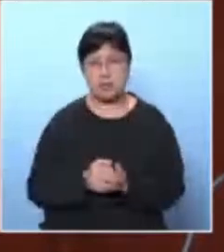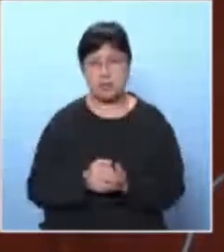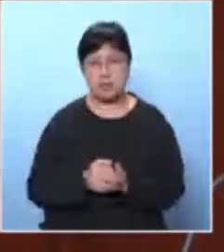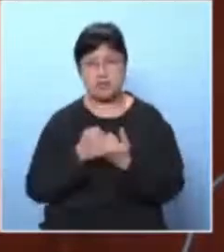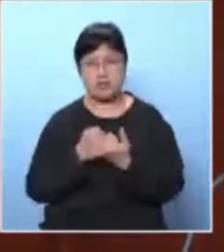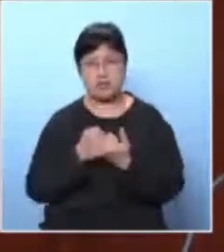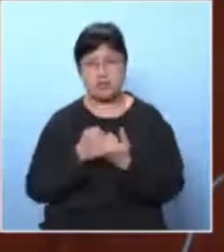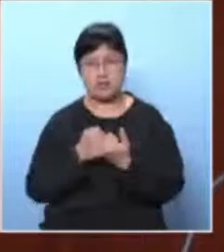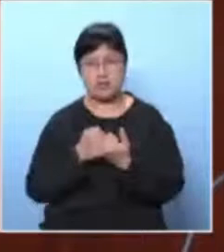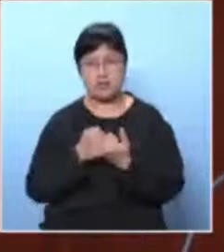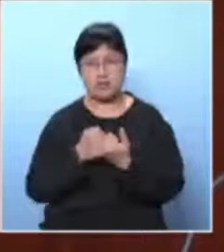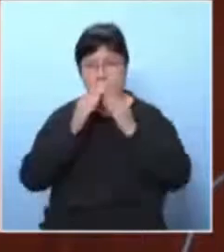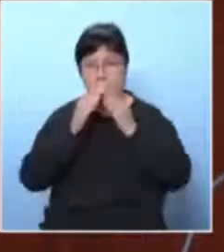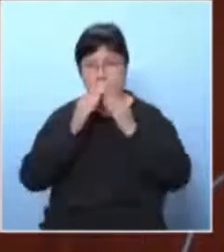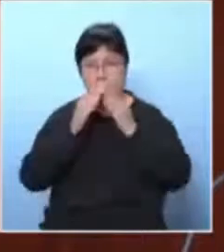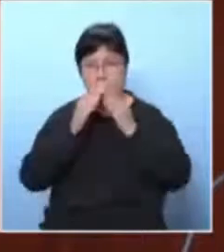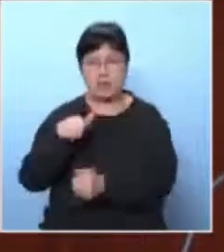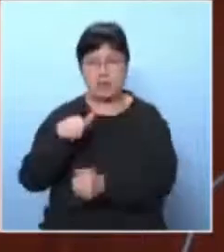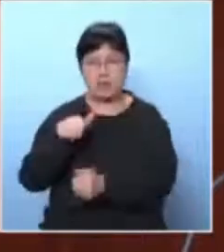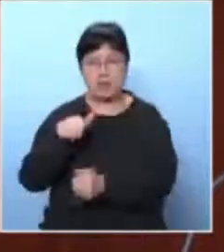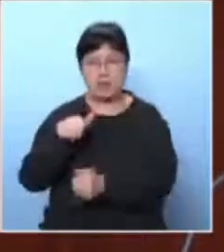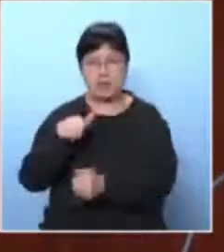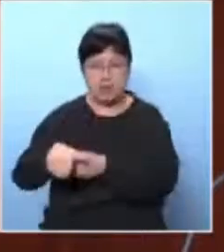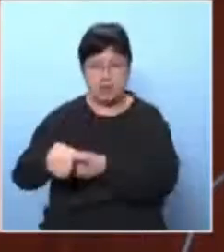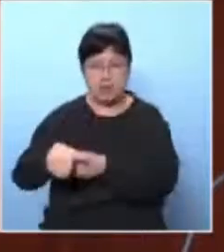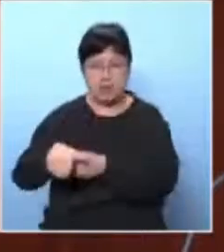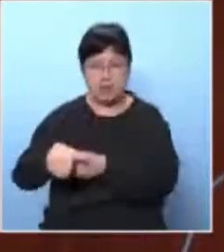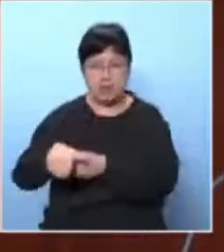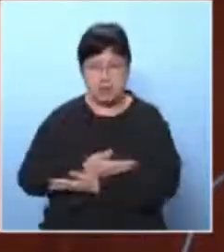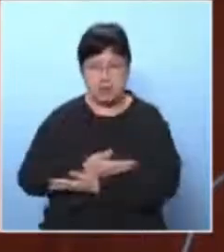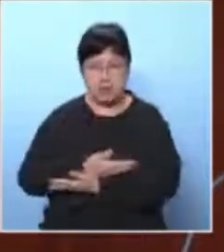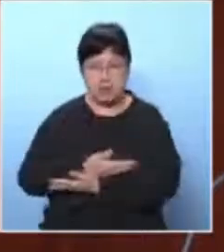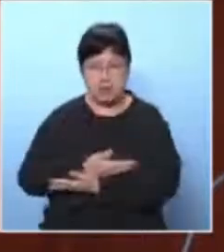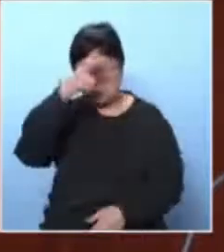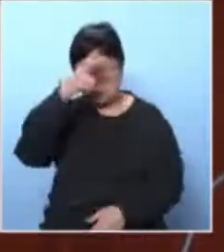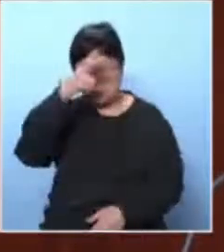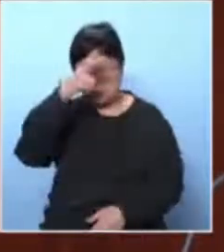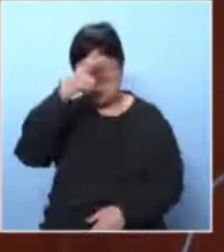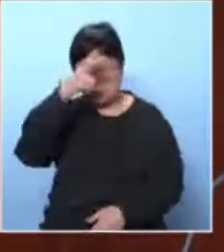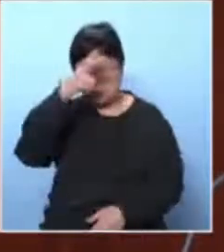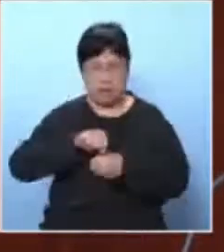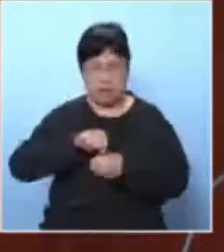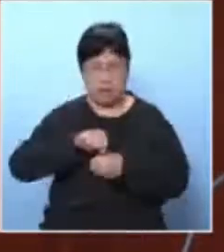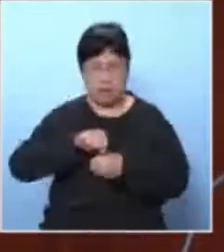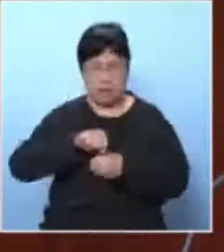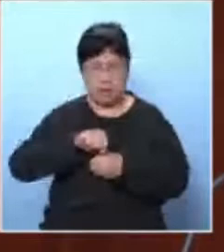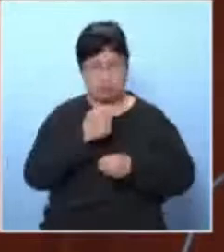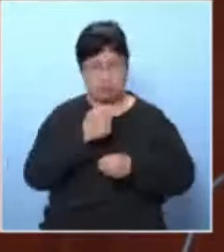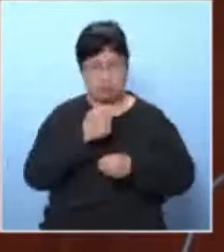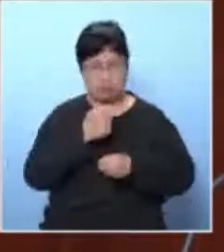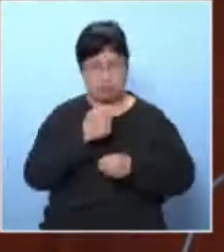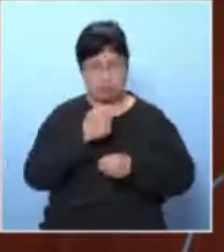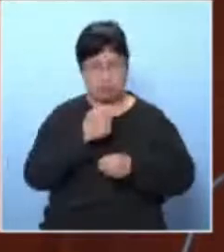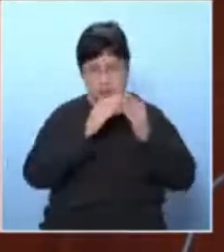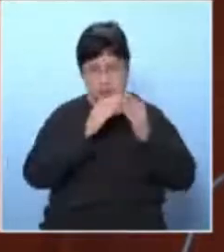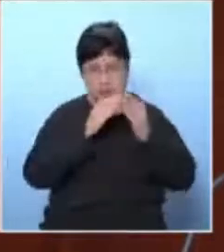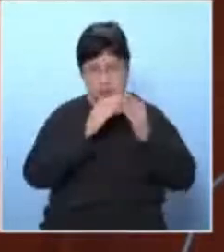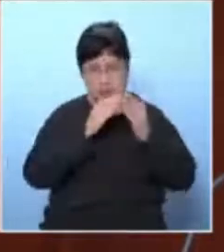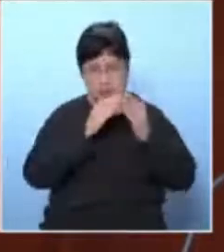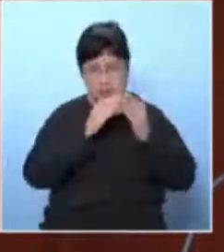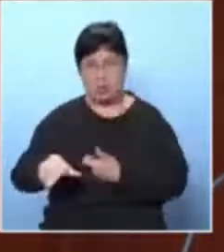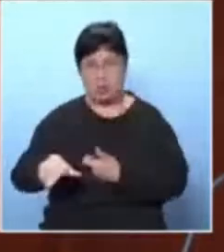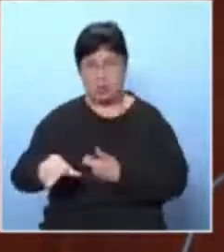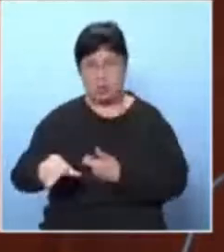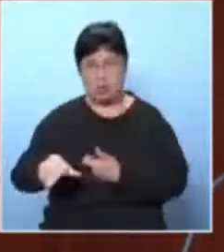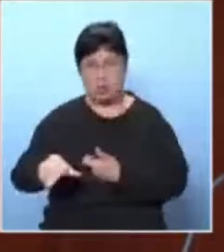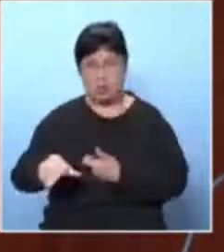families in childbearing. The government will also strengthen support for working families in childbearing and unleash their labor force.